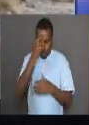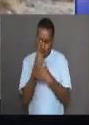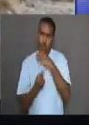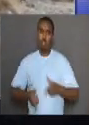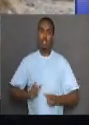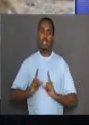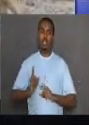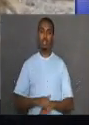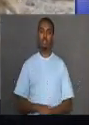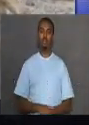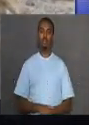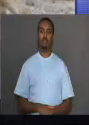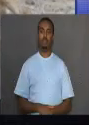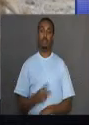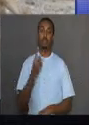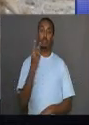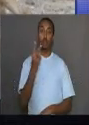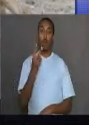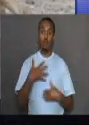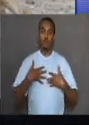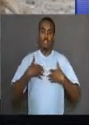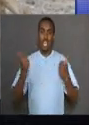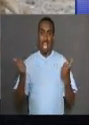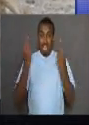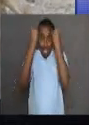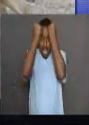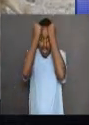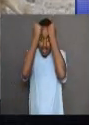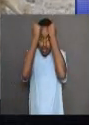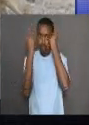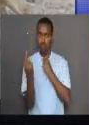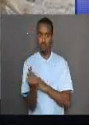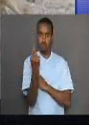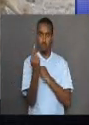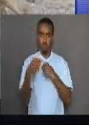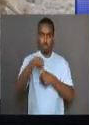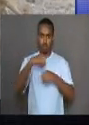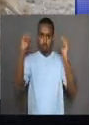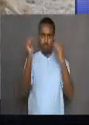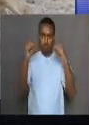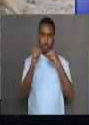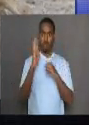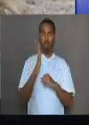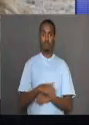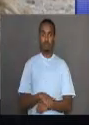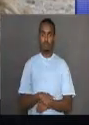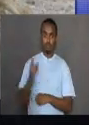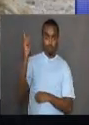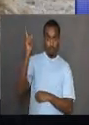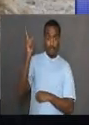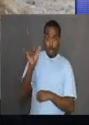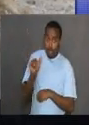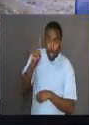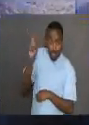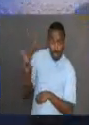Ethiopia. Two of the young ibex appear to be fighting with one another. Are